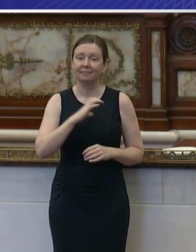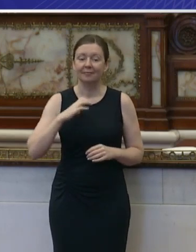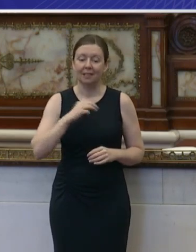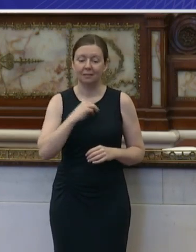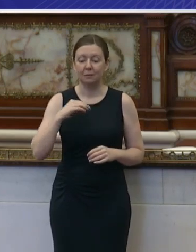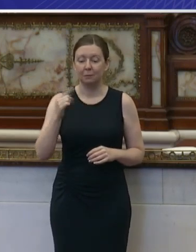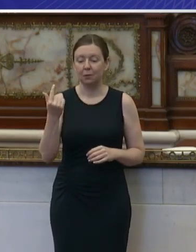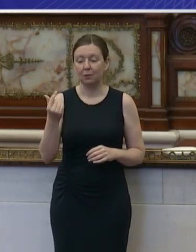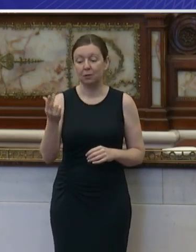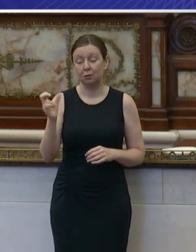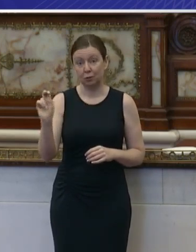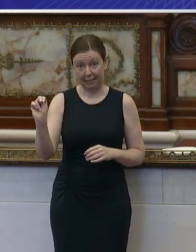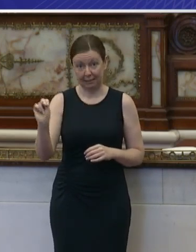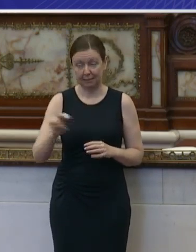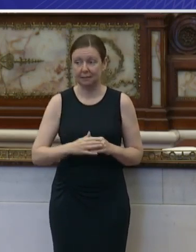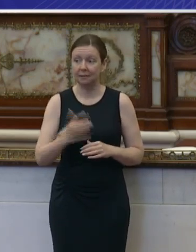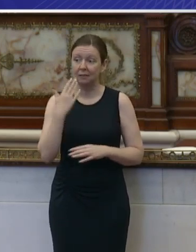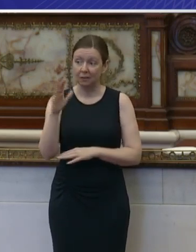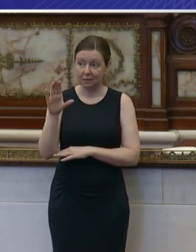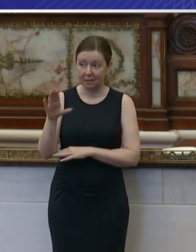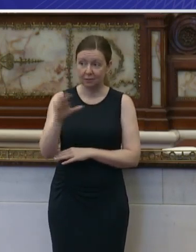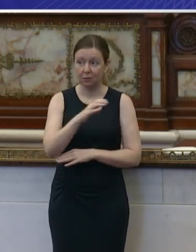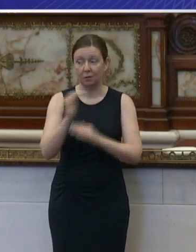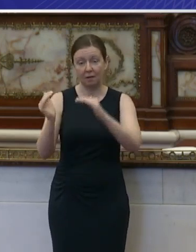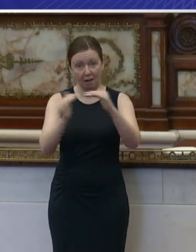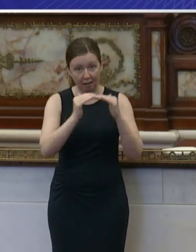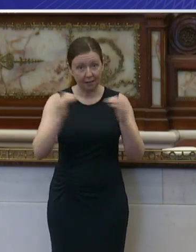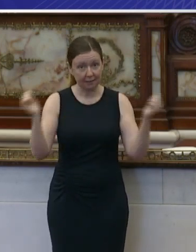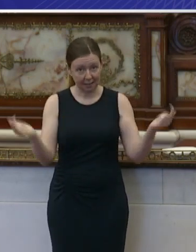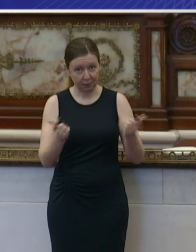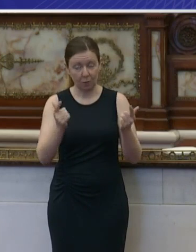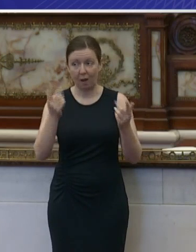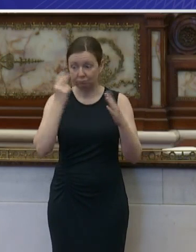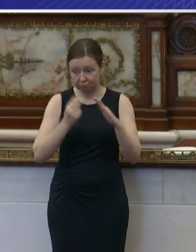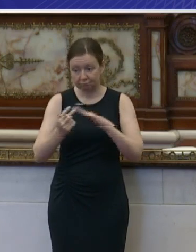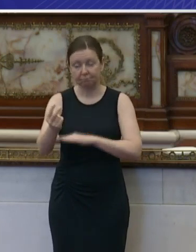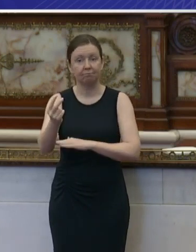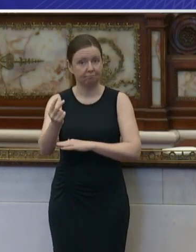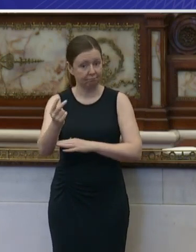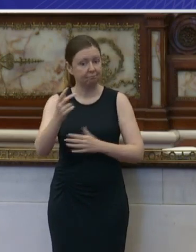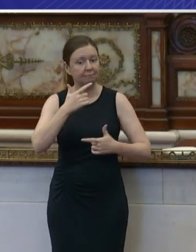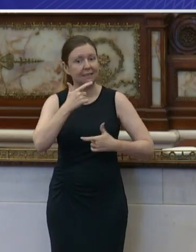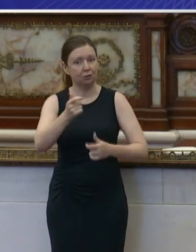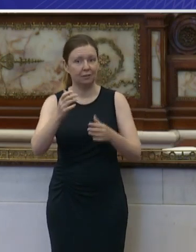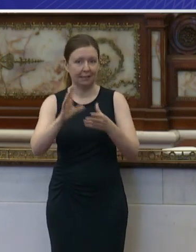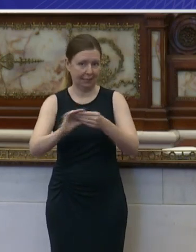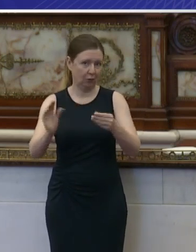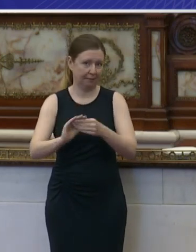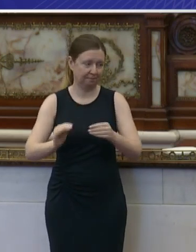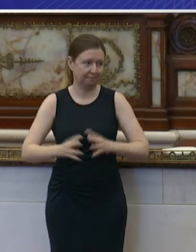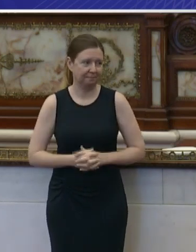Councilmember Green. Good afternoon, colleagues and everyone. Looking forward to an interesting hearing.